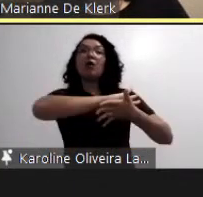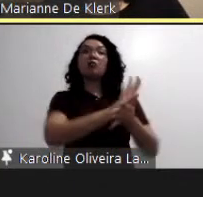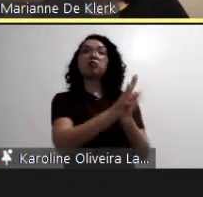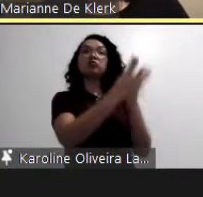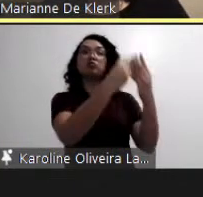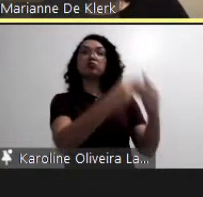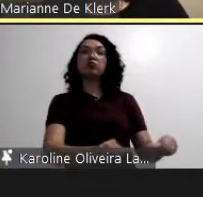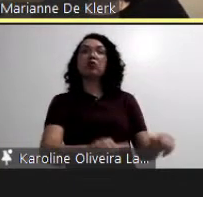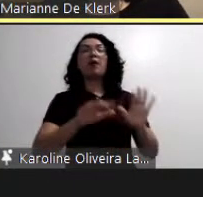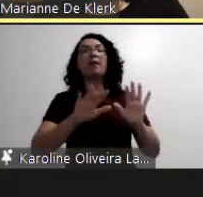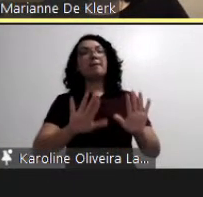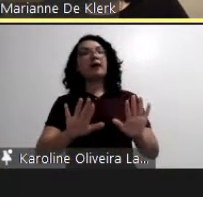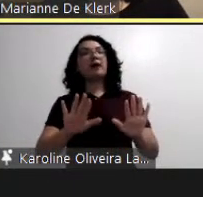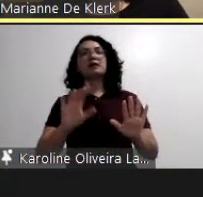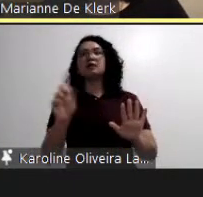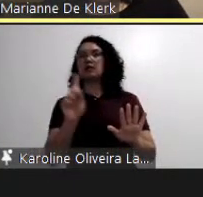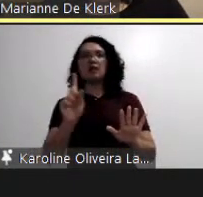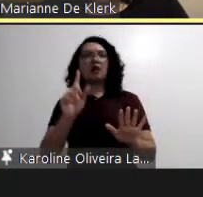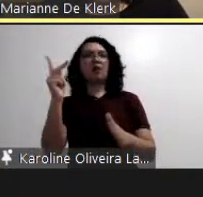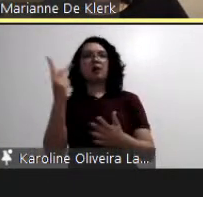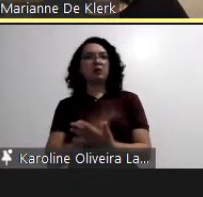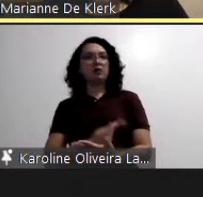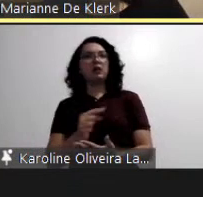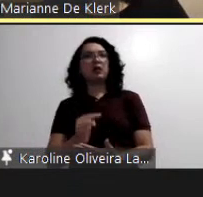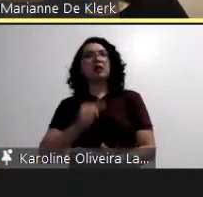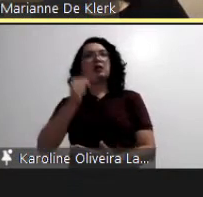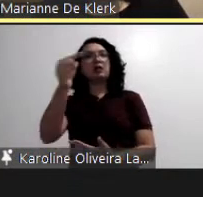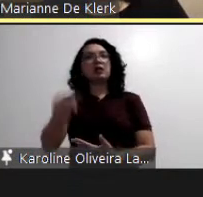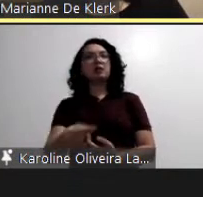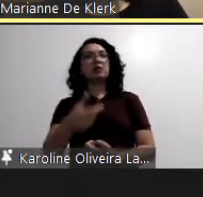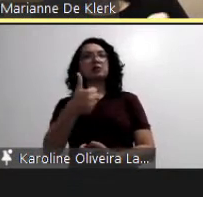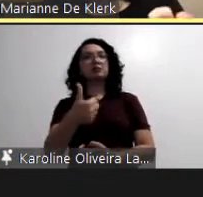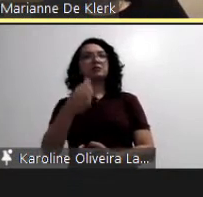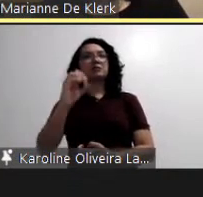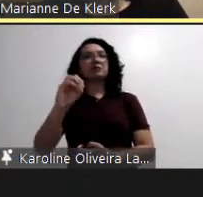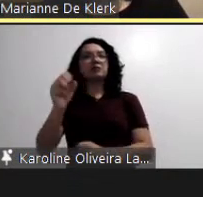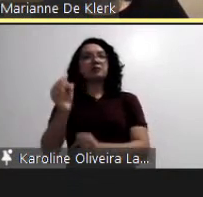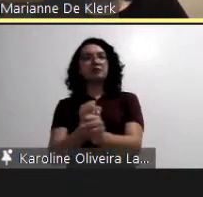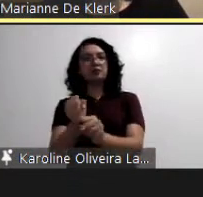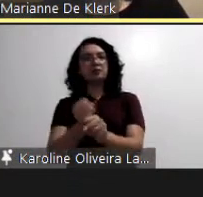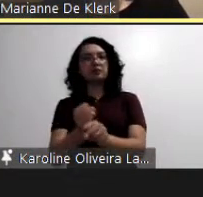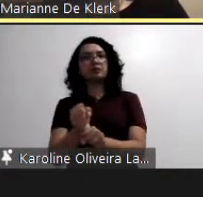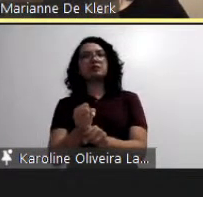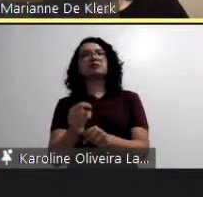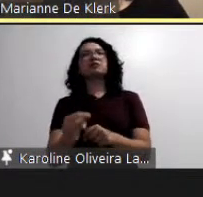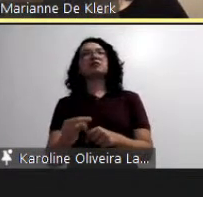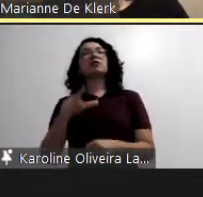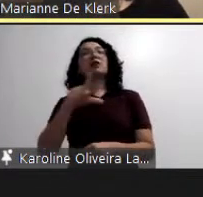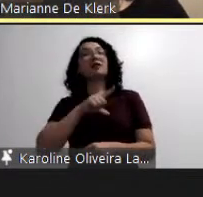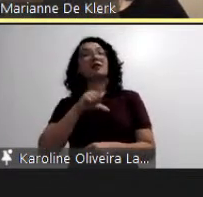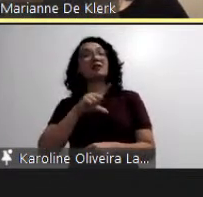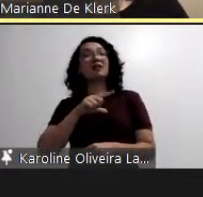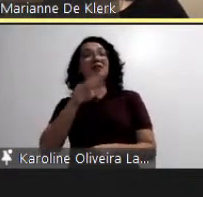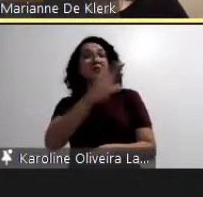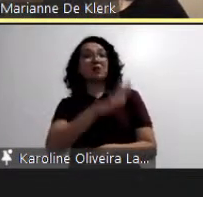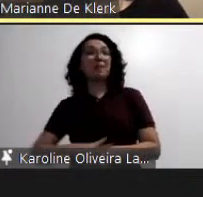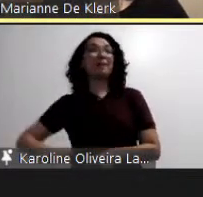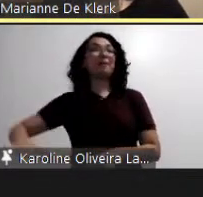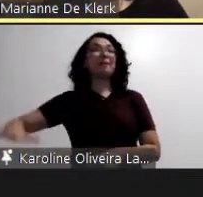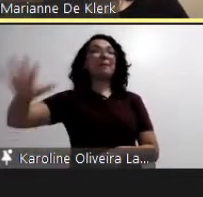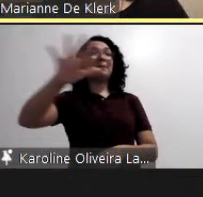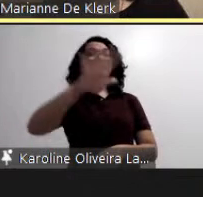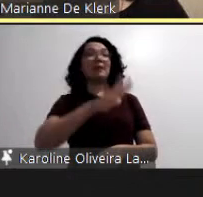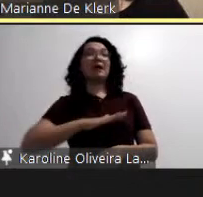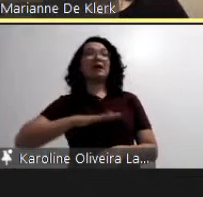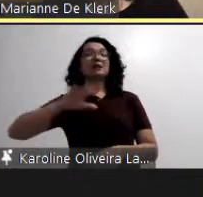this area, again, because it was partially racially integrated, but it was mostly a black neighborhood, the government did everything it could to destroy it. So